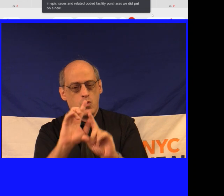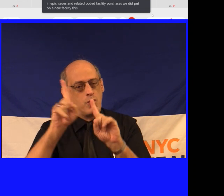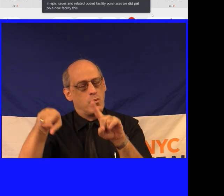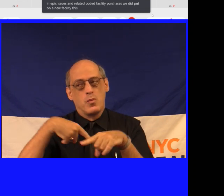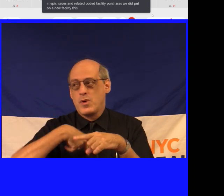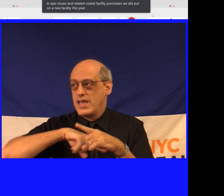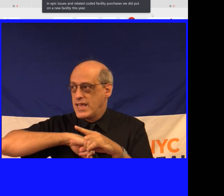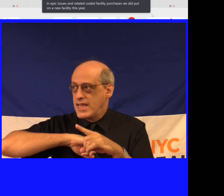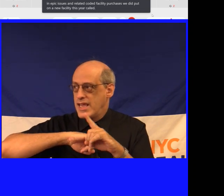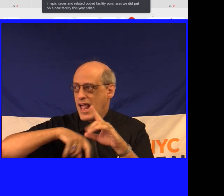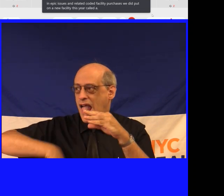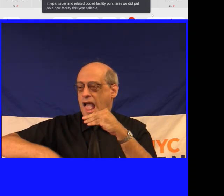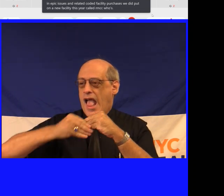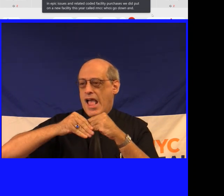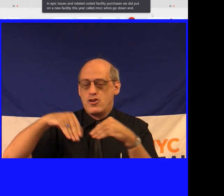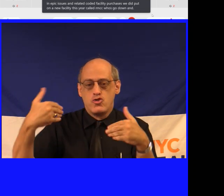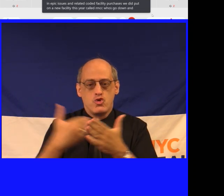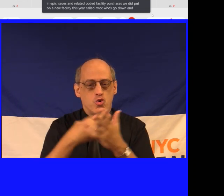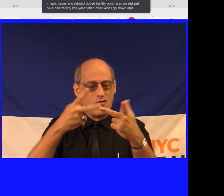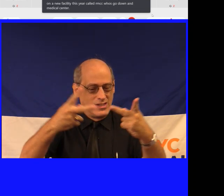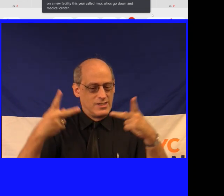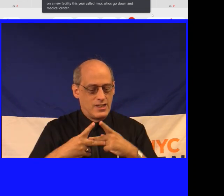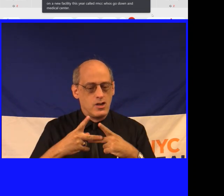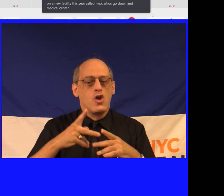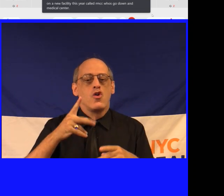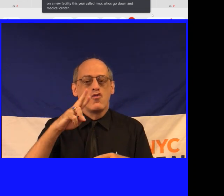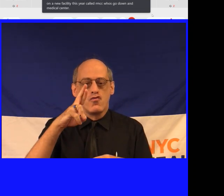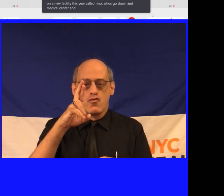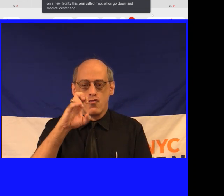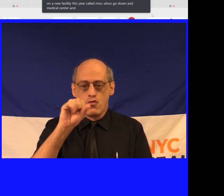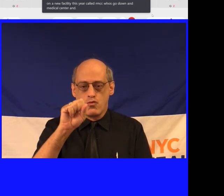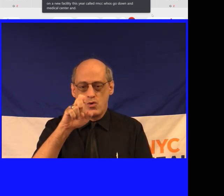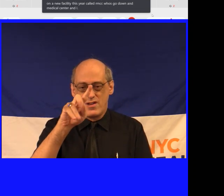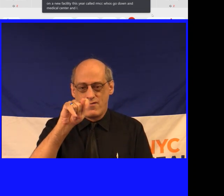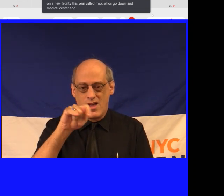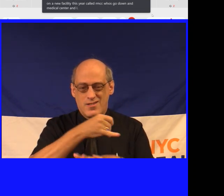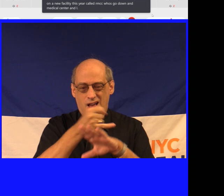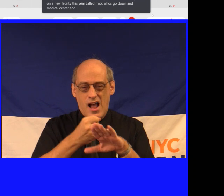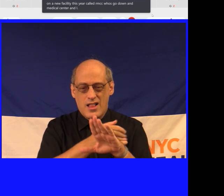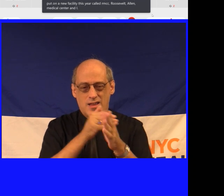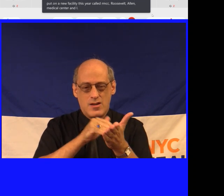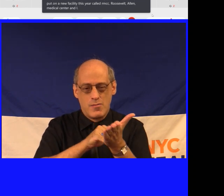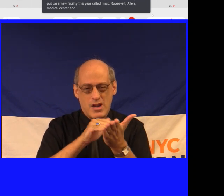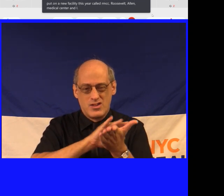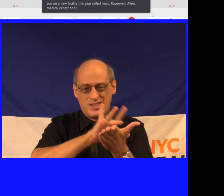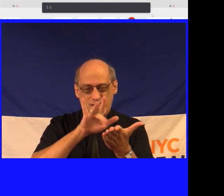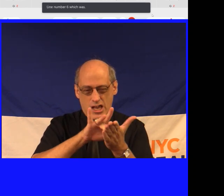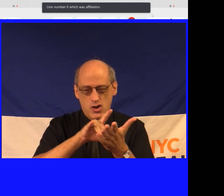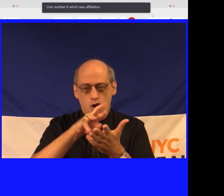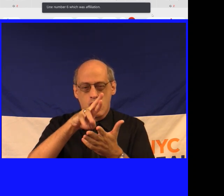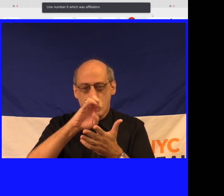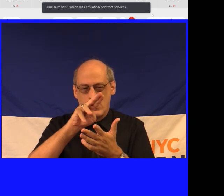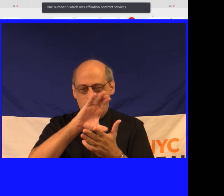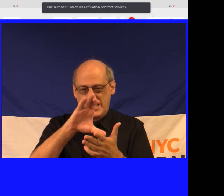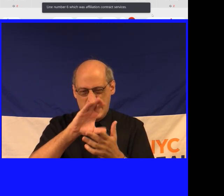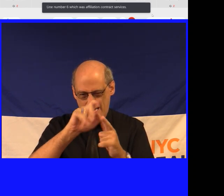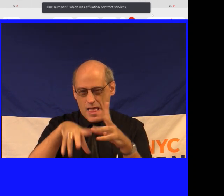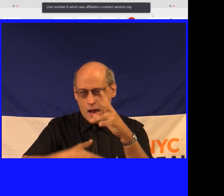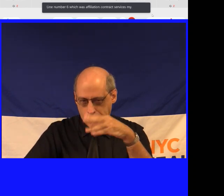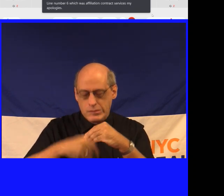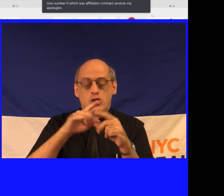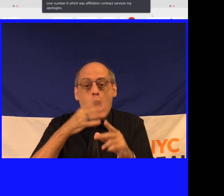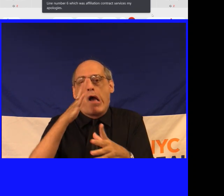year called REMC, Roosevelt Island Medical Center. And I skipped line number 6, which was affiliation contract and services. My